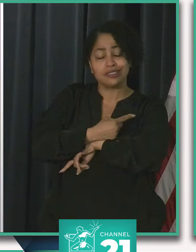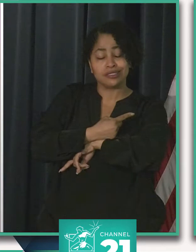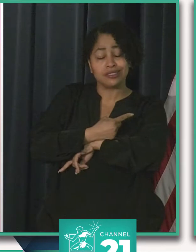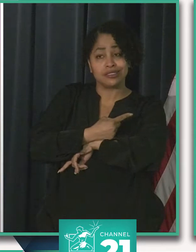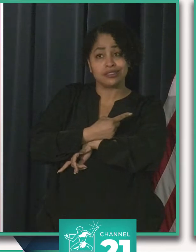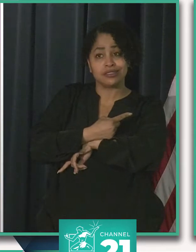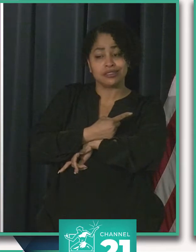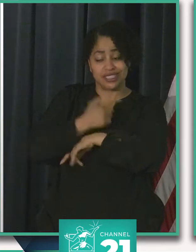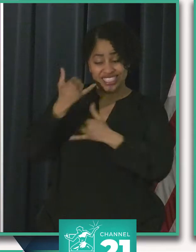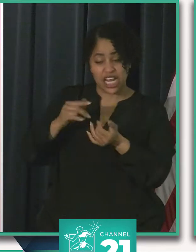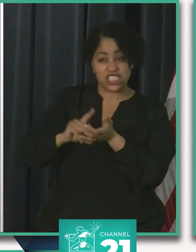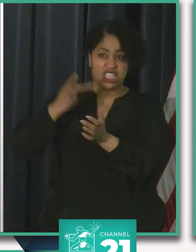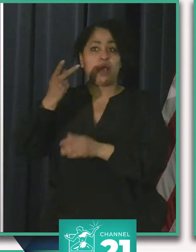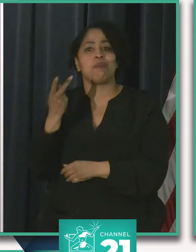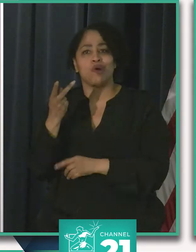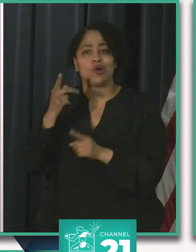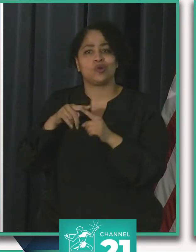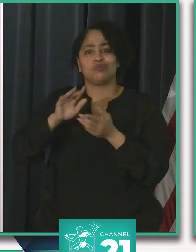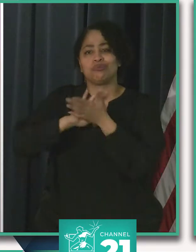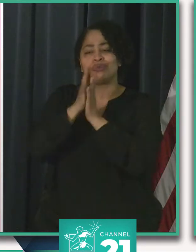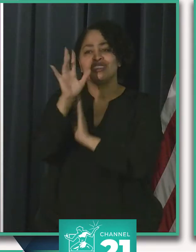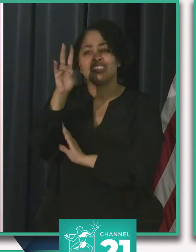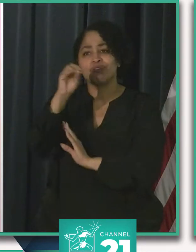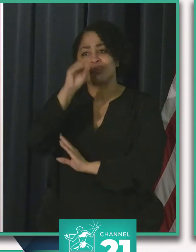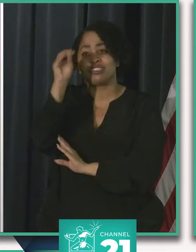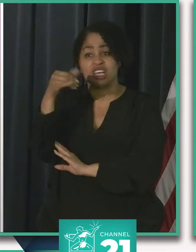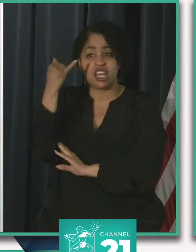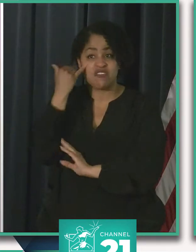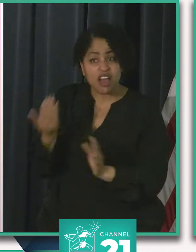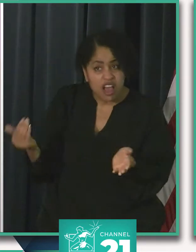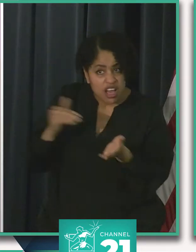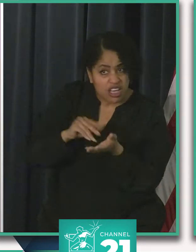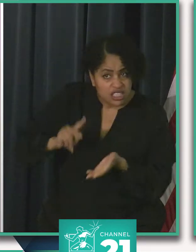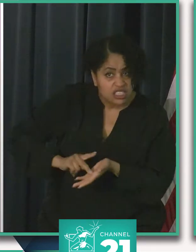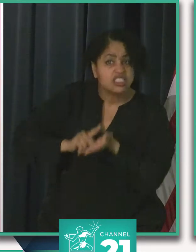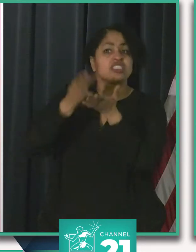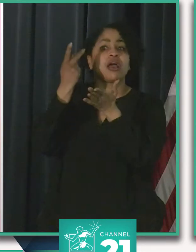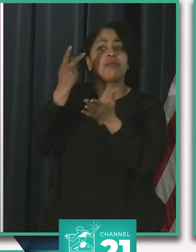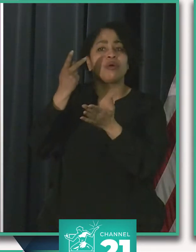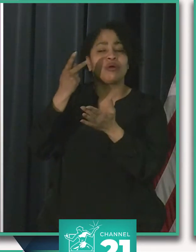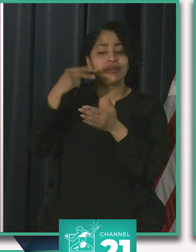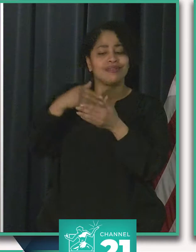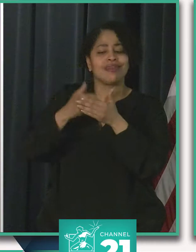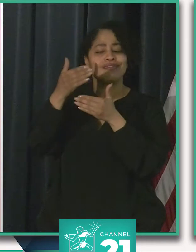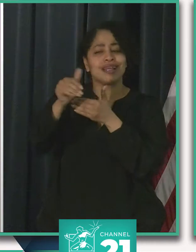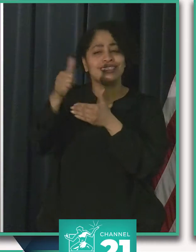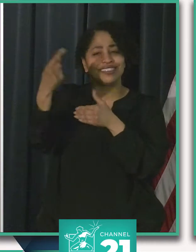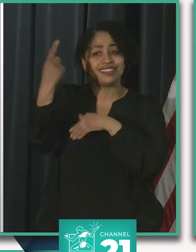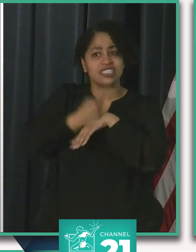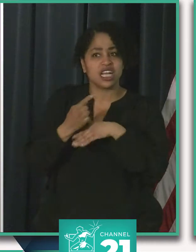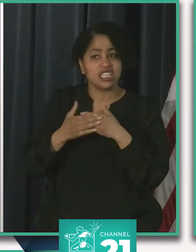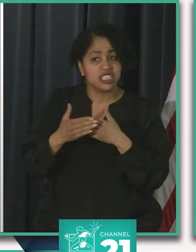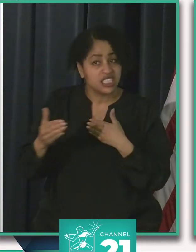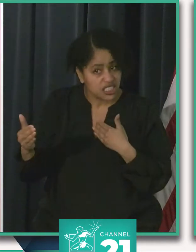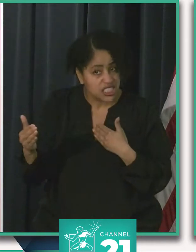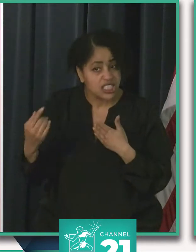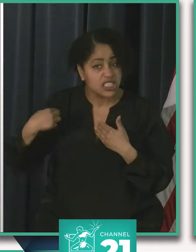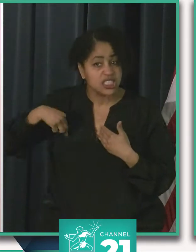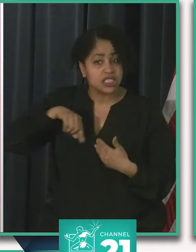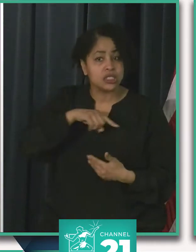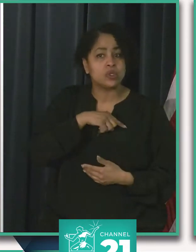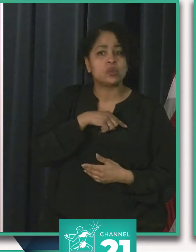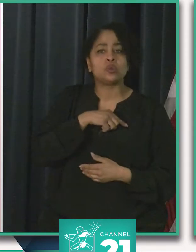they have doubled to 7%. If they double again in the next 10 days, we're going to